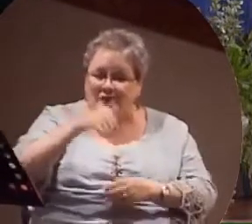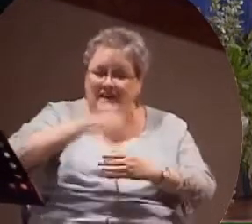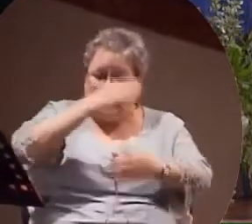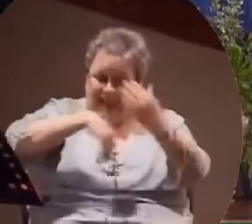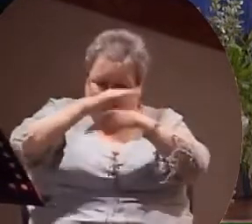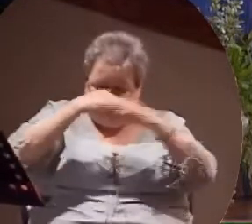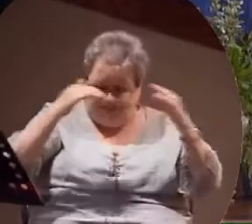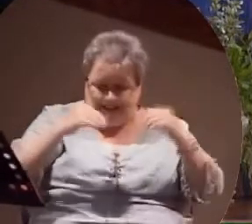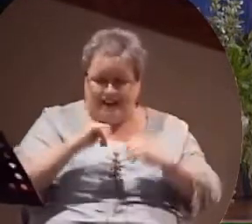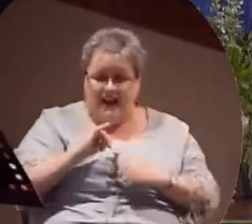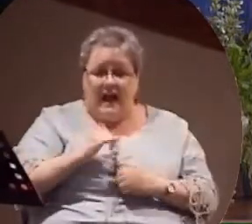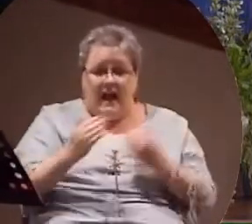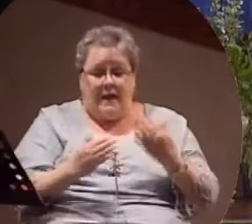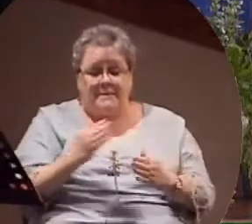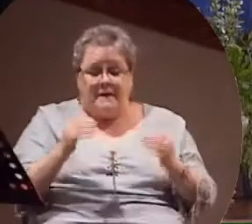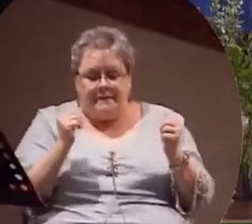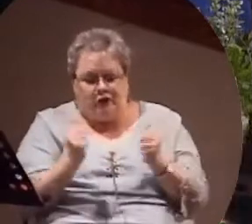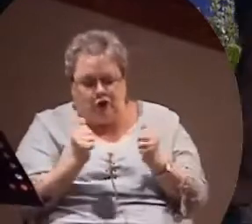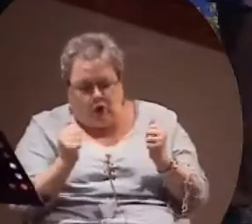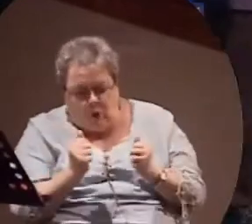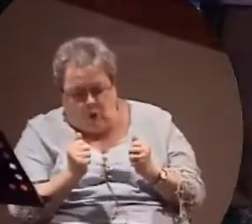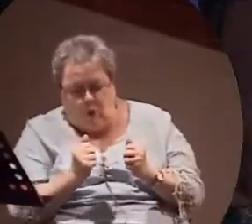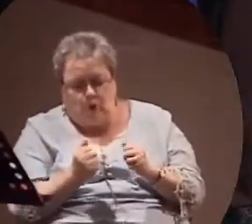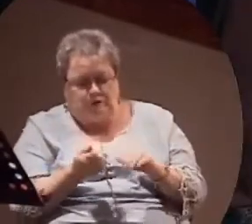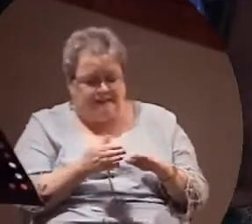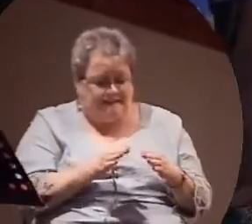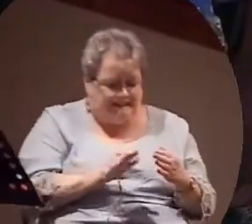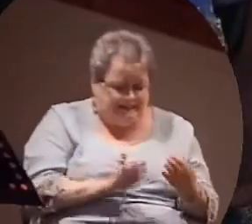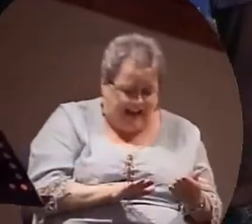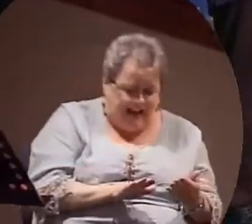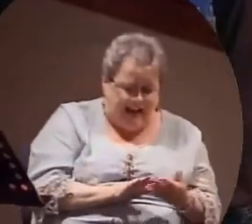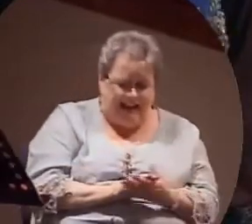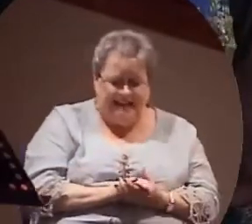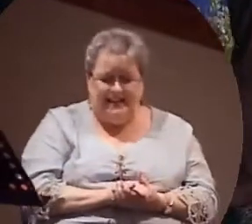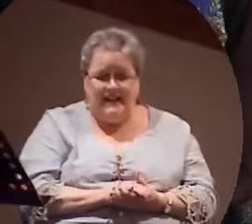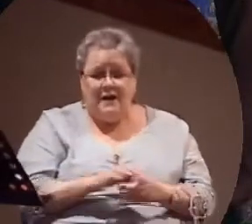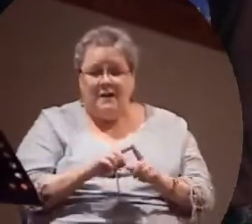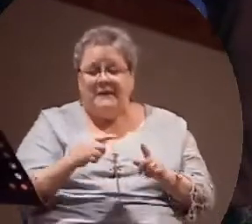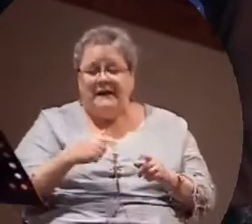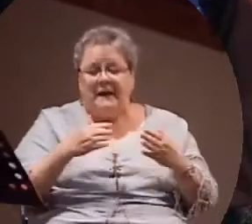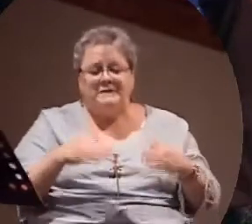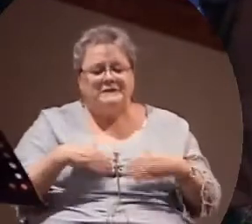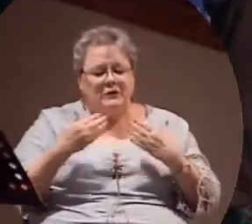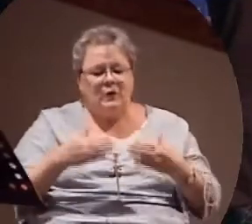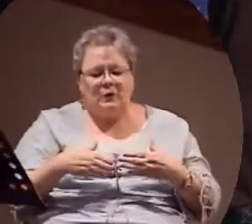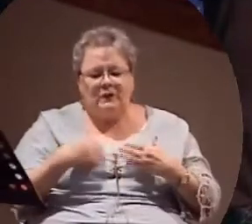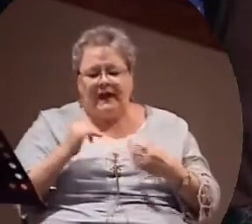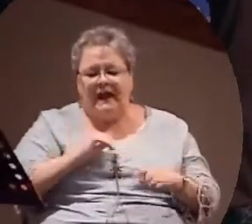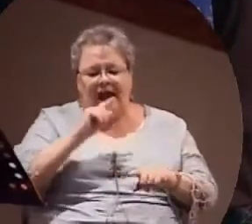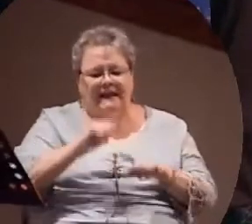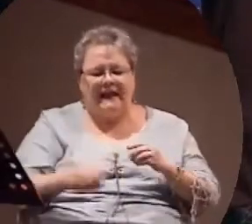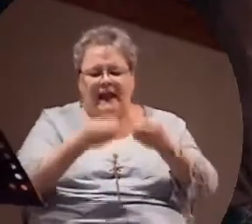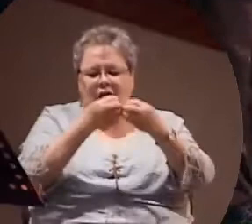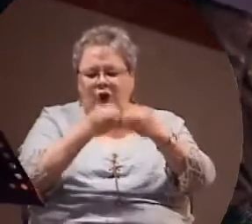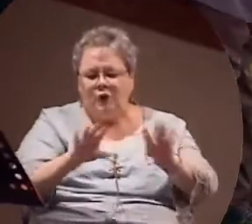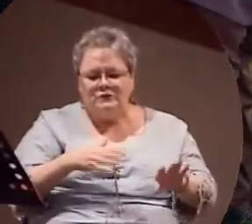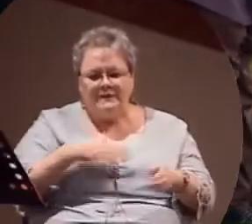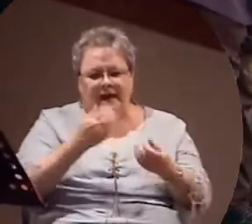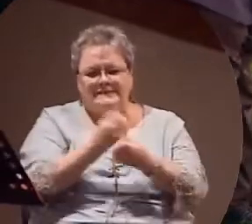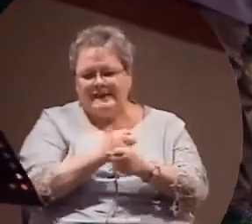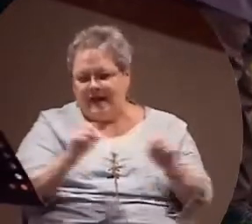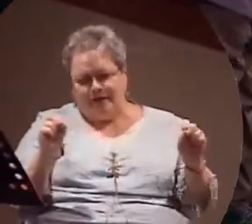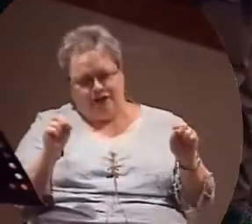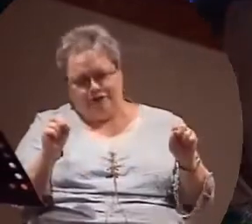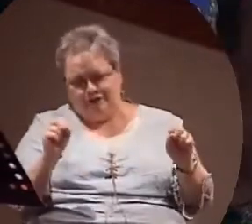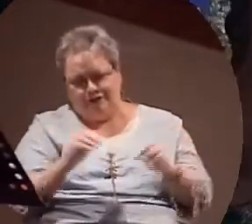hound's nose. My heart may become as cold as the other side of the pillow in the middle of the night. But I'm so glad I can't lose my